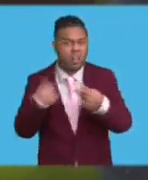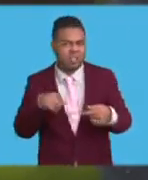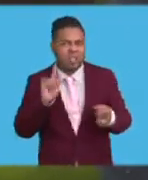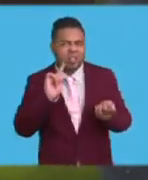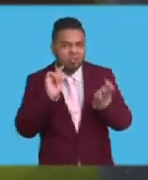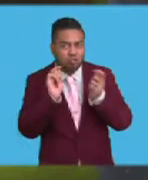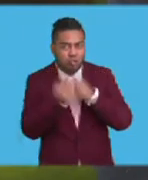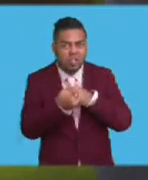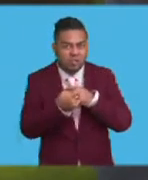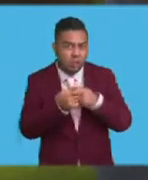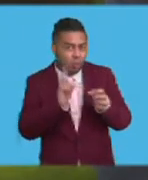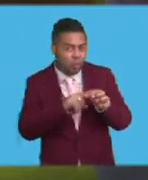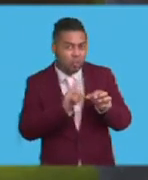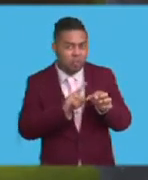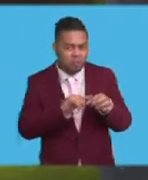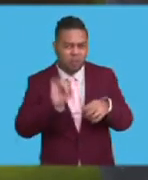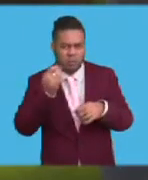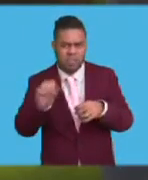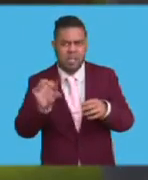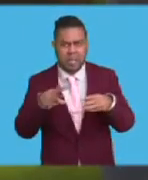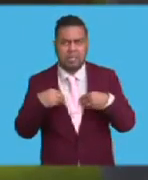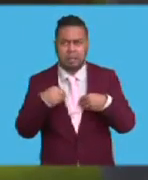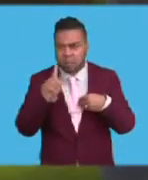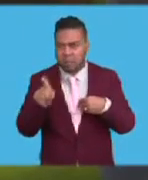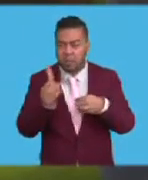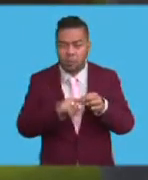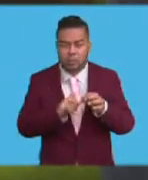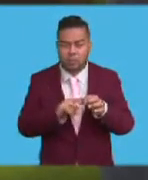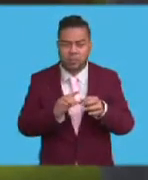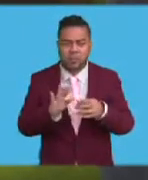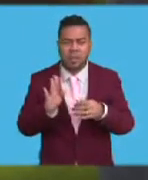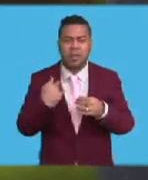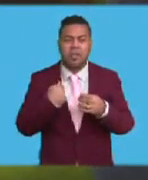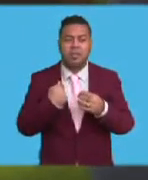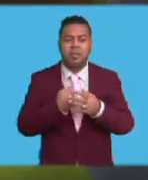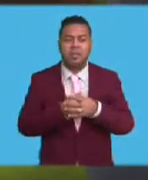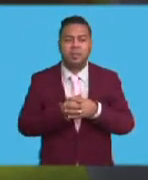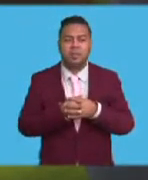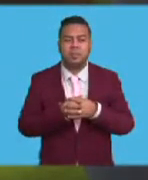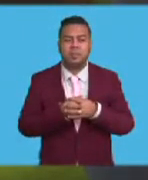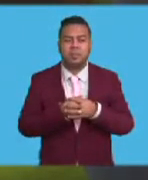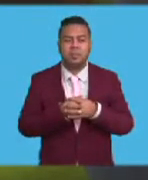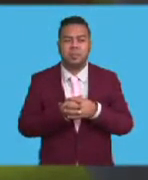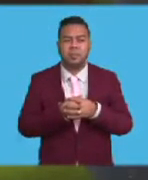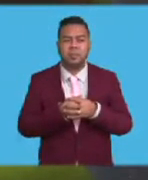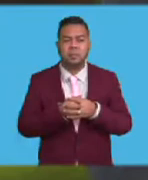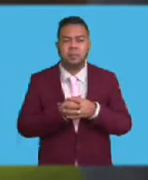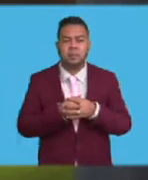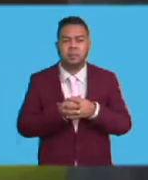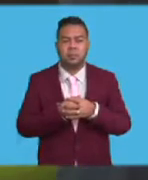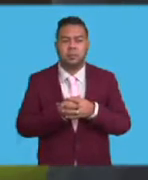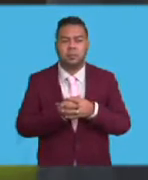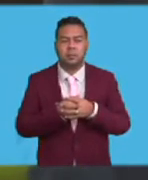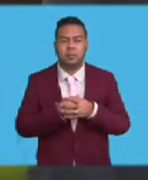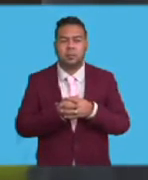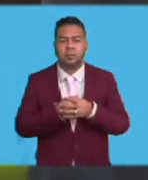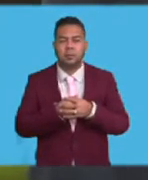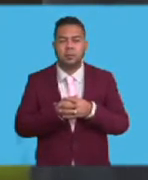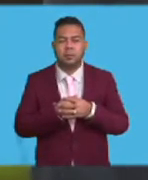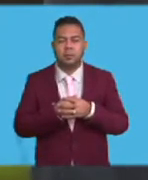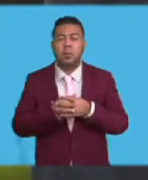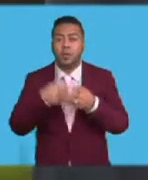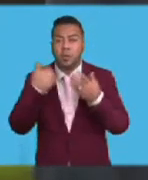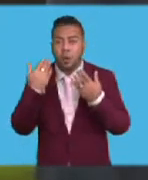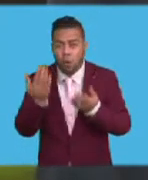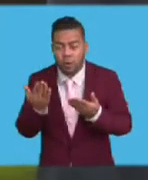we'll still accept that. Madam Speaker, the short answer is that... Not acting, Madam Minister. Yeah. Honourable Minister. Thank you.